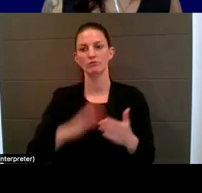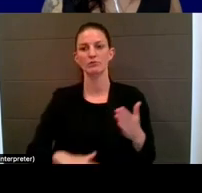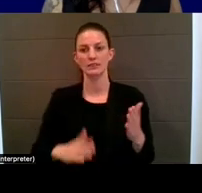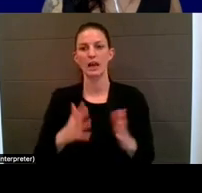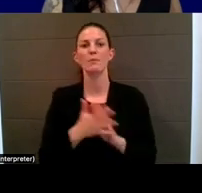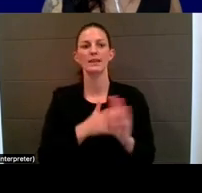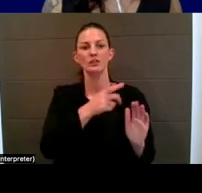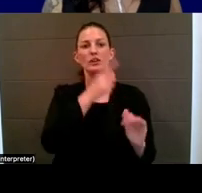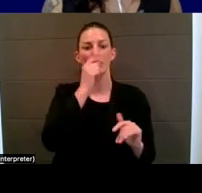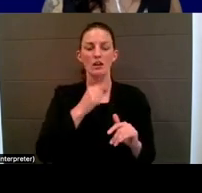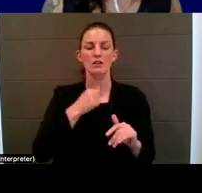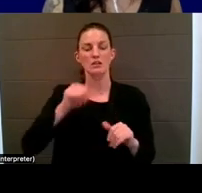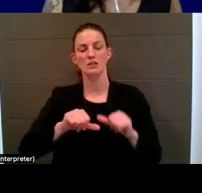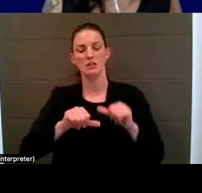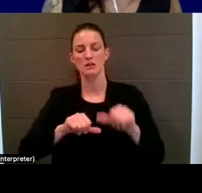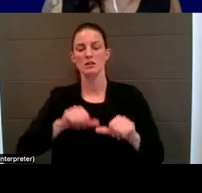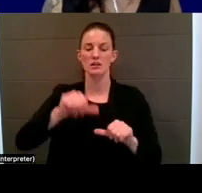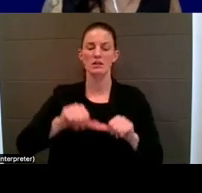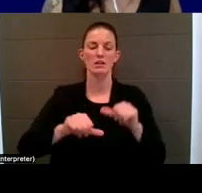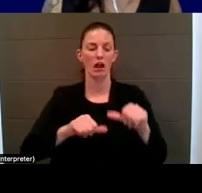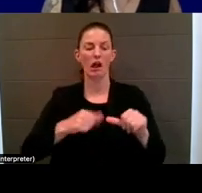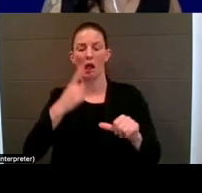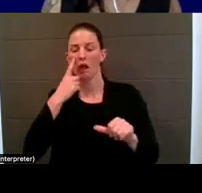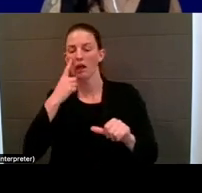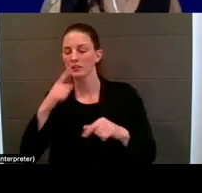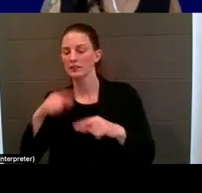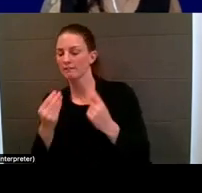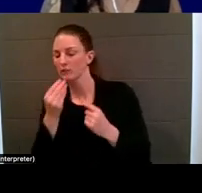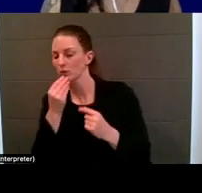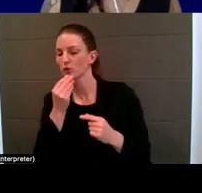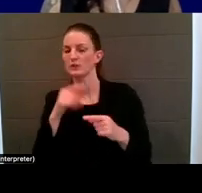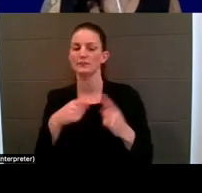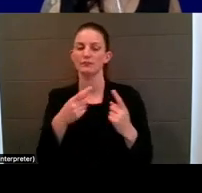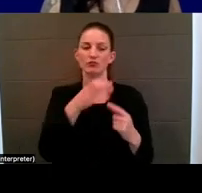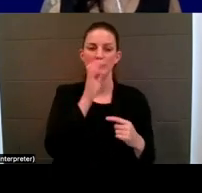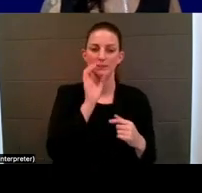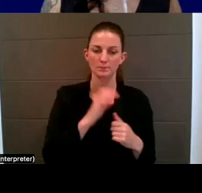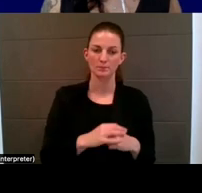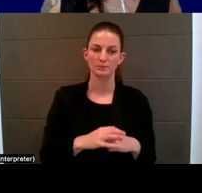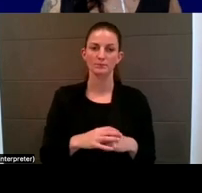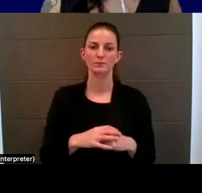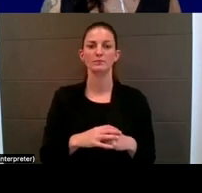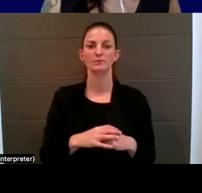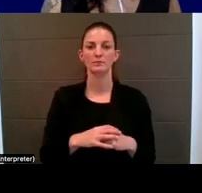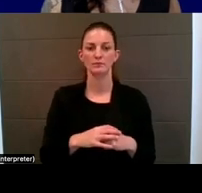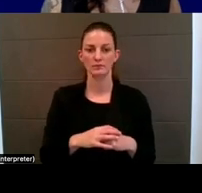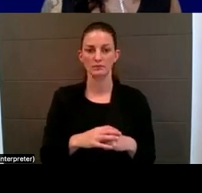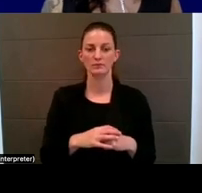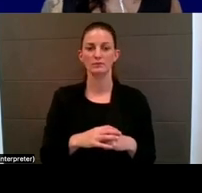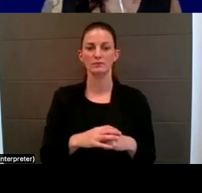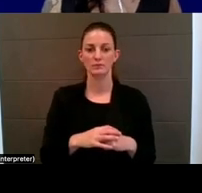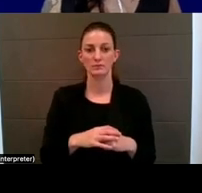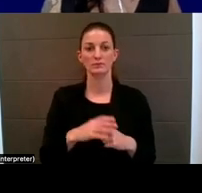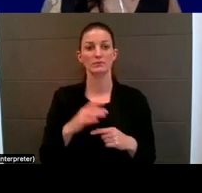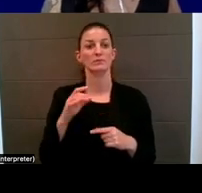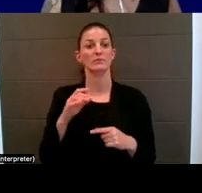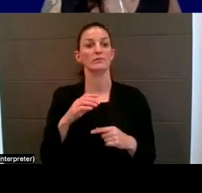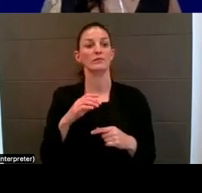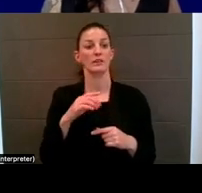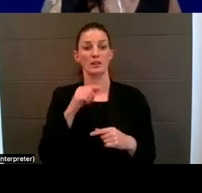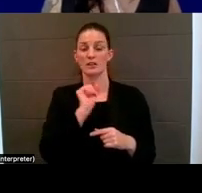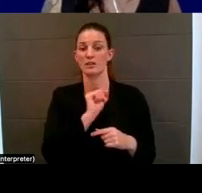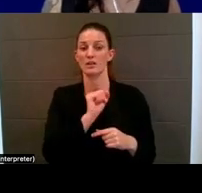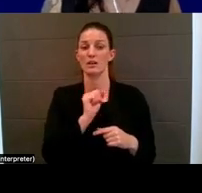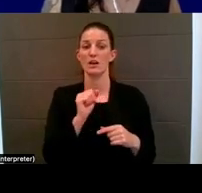and eat different foods and drinks. The final thing to monitor in Claire's thing to monitor part of her